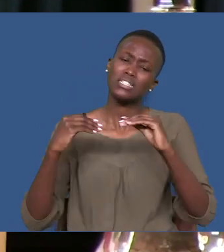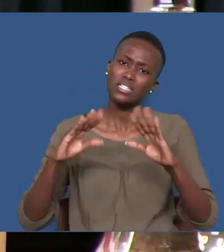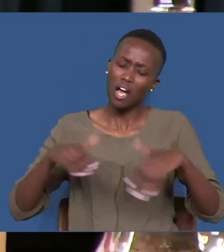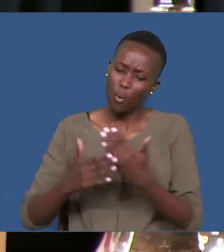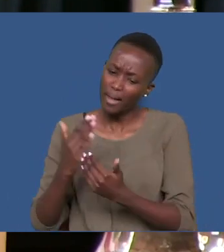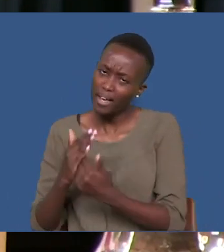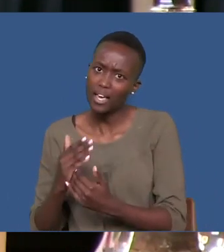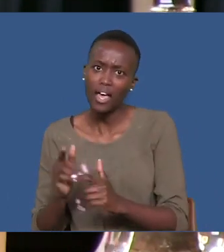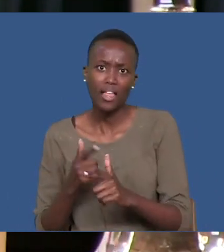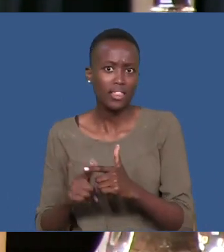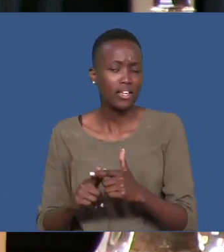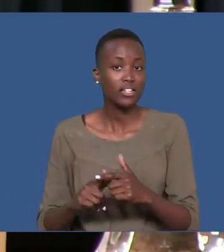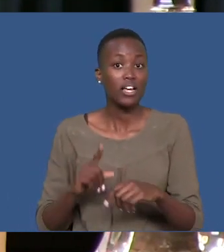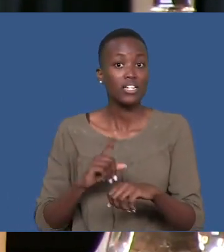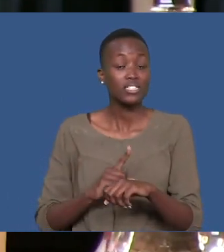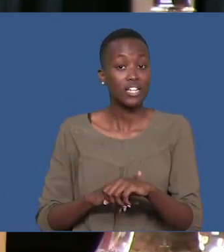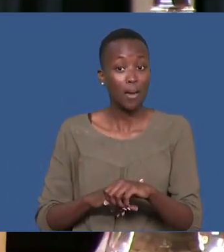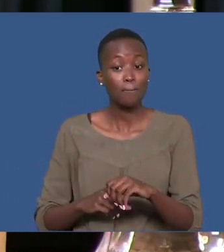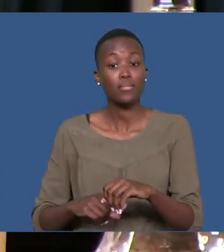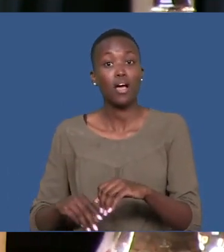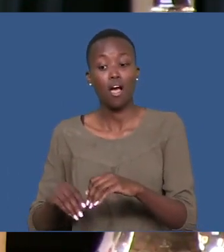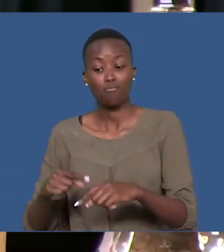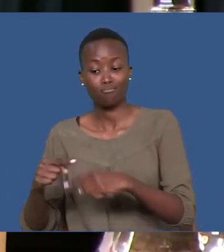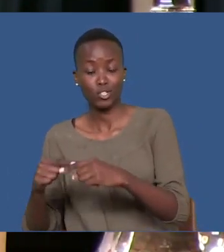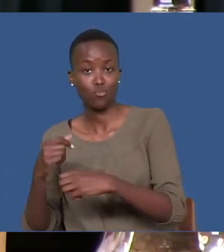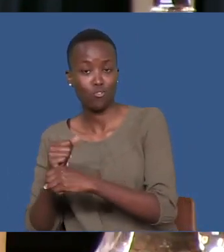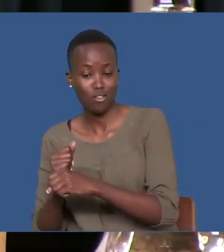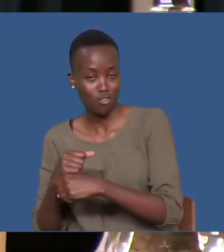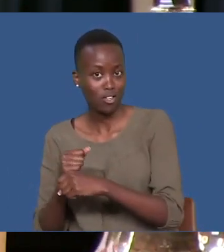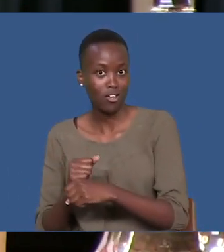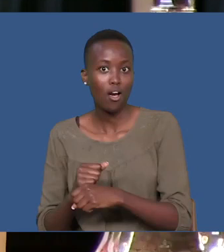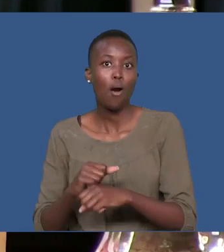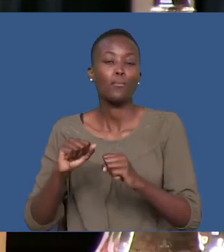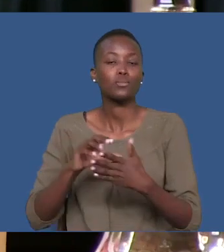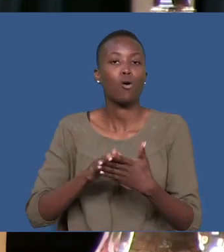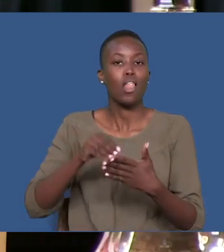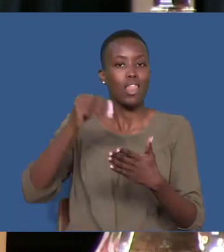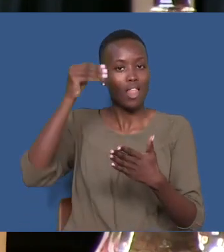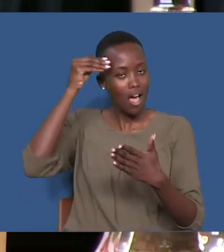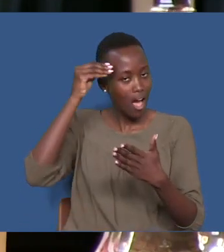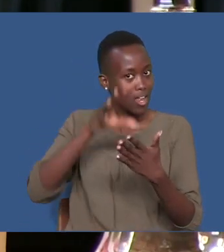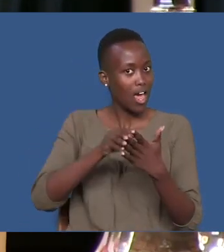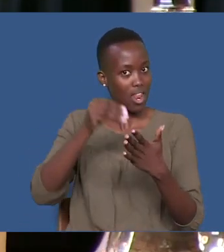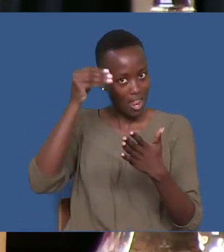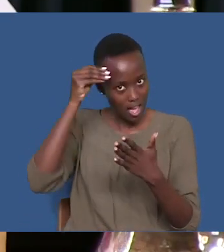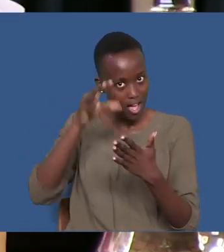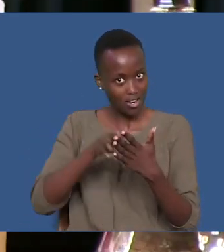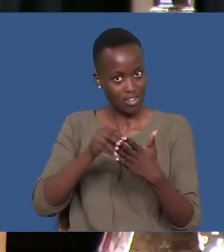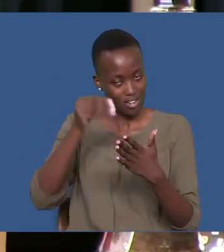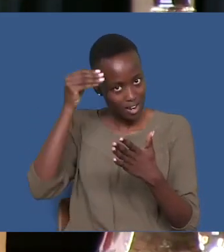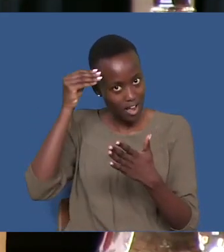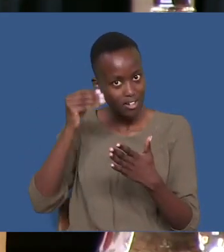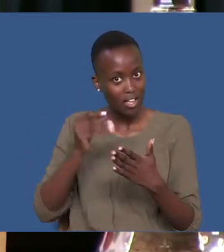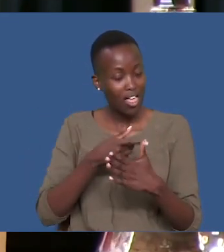we are more of experiential teachers, the lessons that we are going to be drawing from this nursery will be